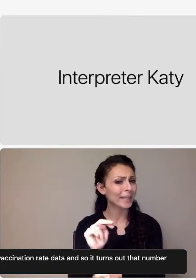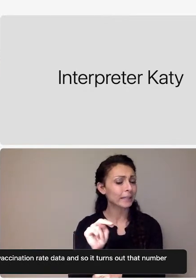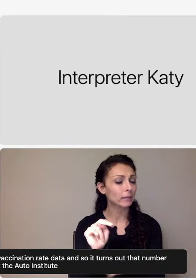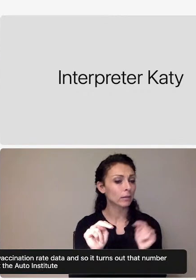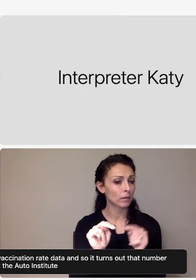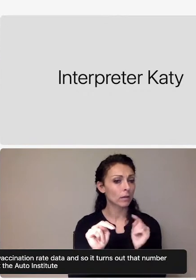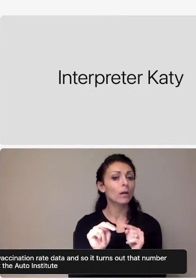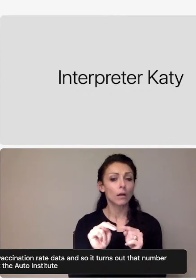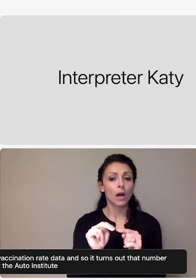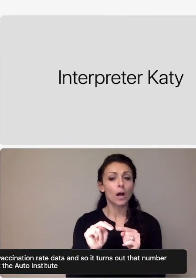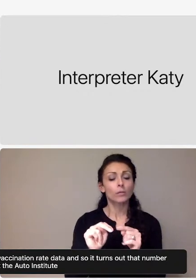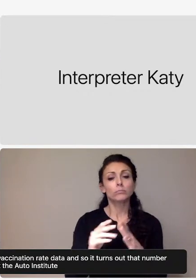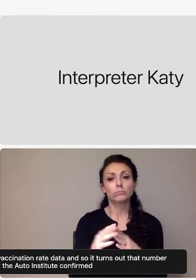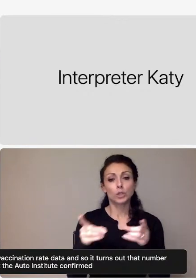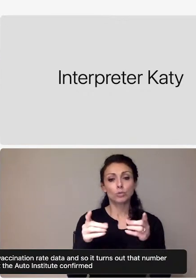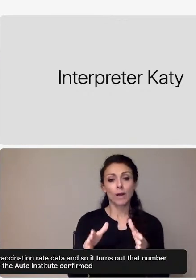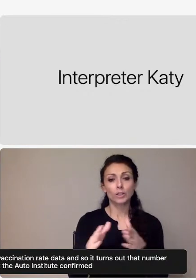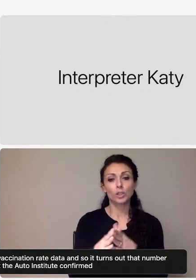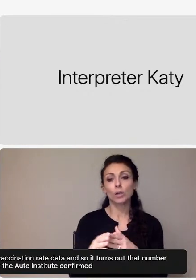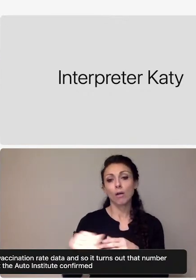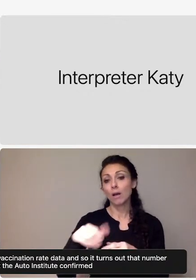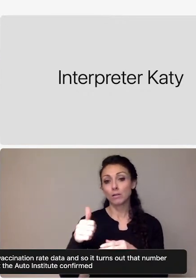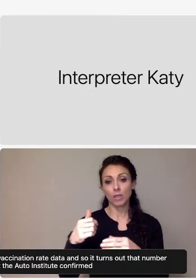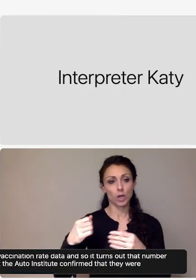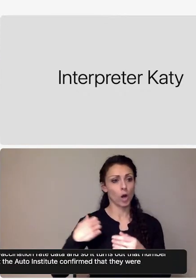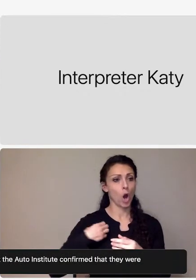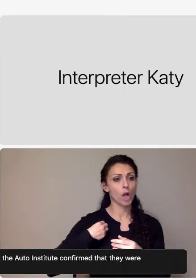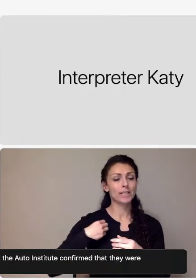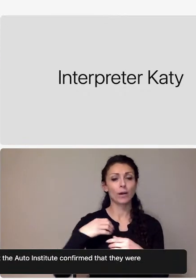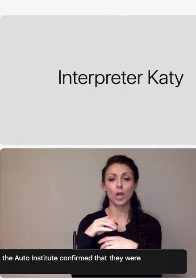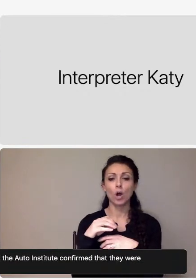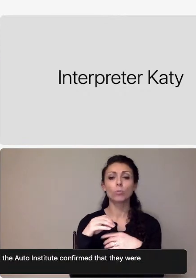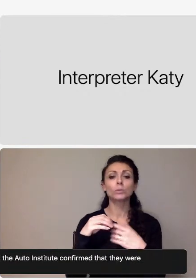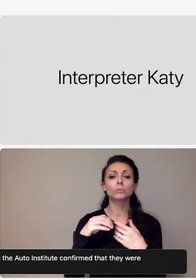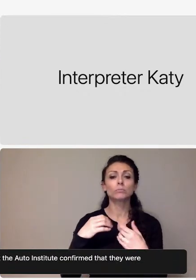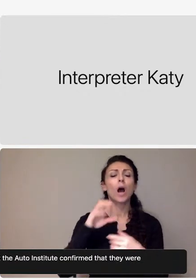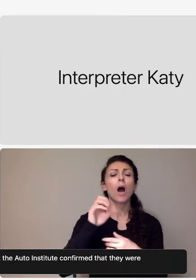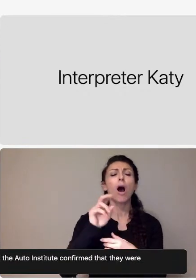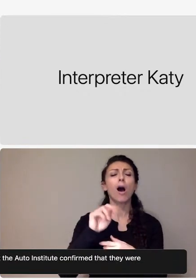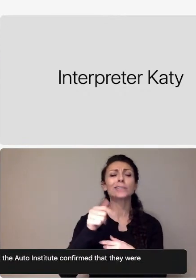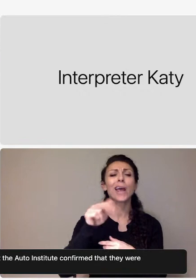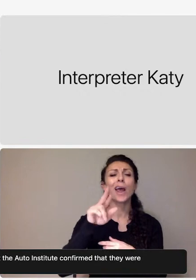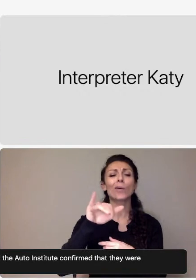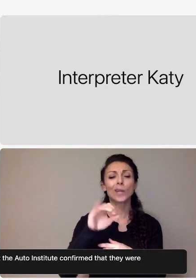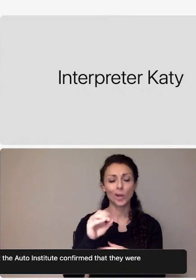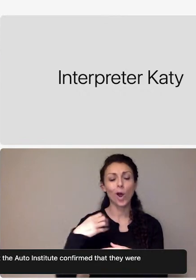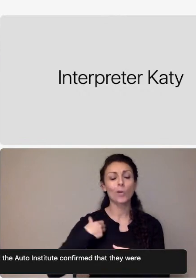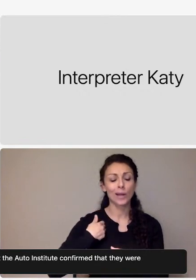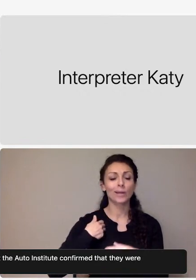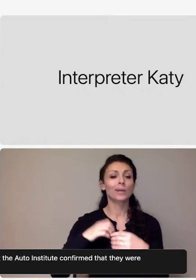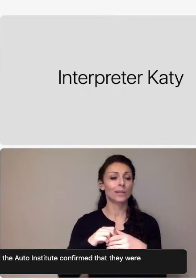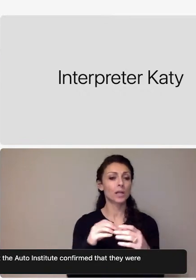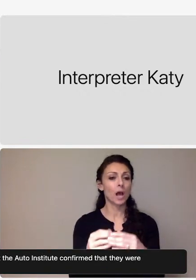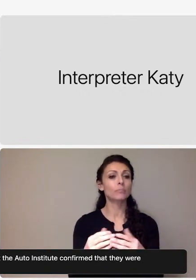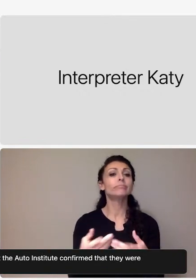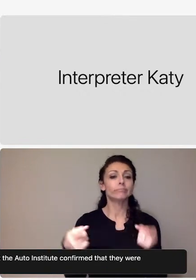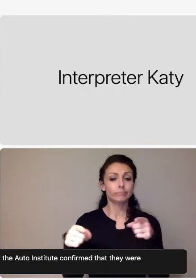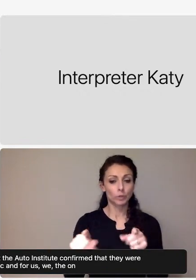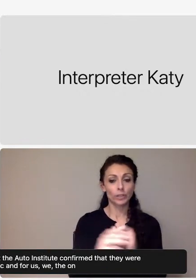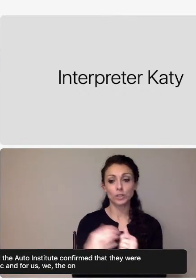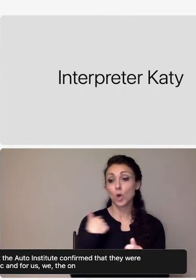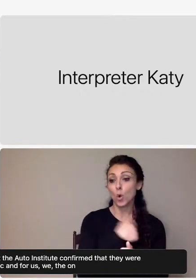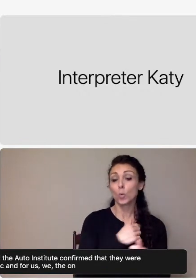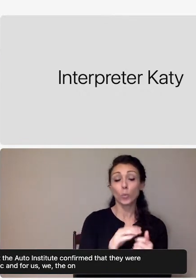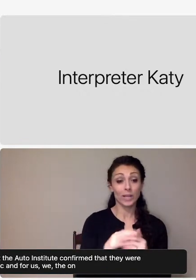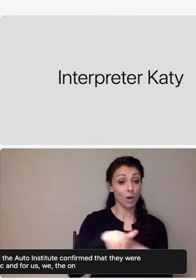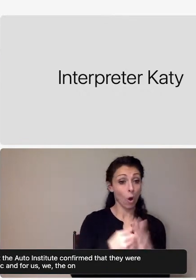confirmed that they were retracting this in order to avoid misleading either colleagues or the general public and press we the authors unanimously wish to